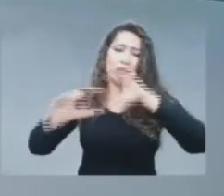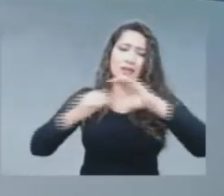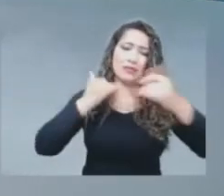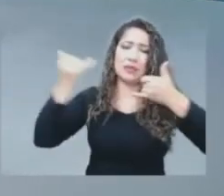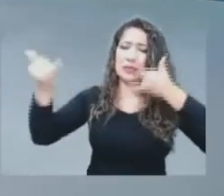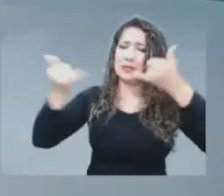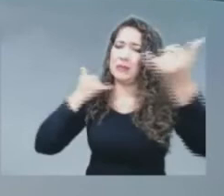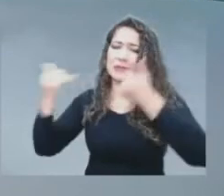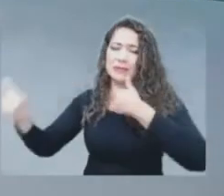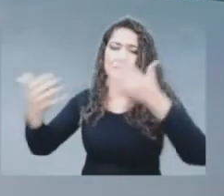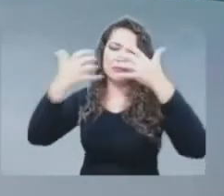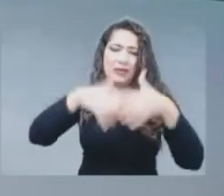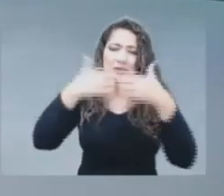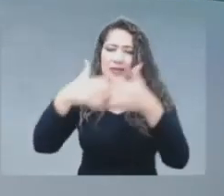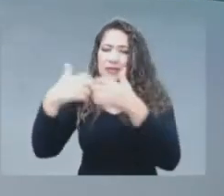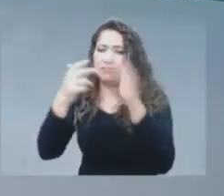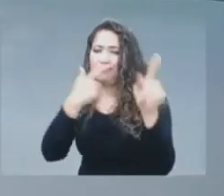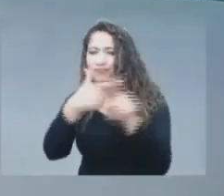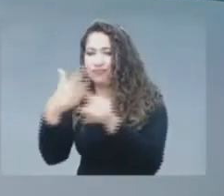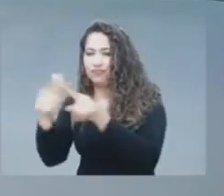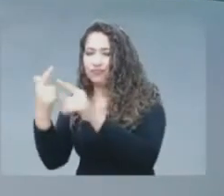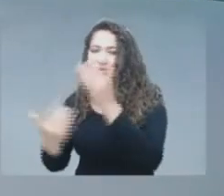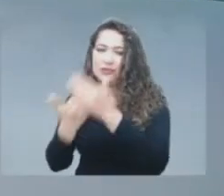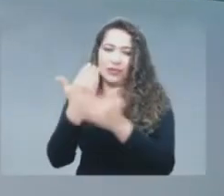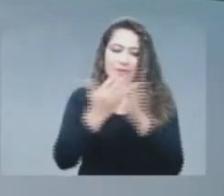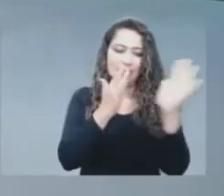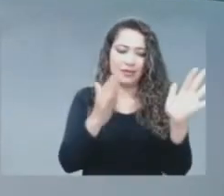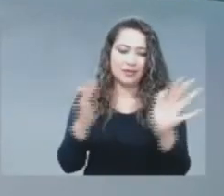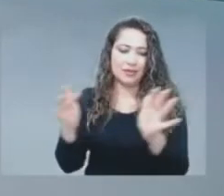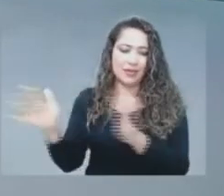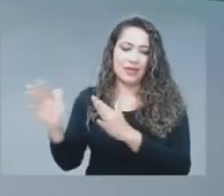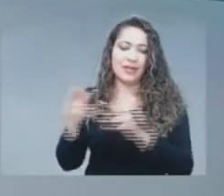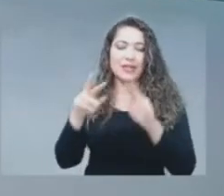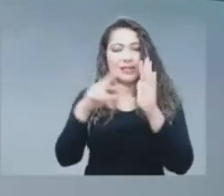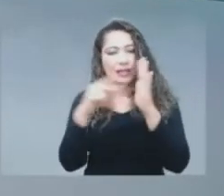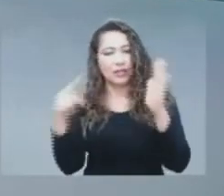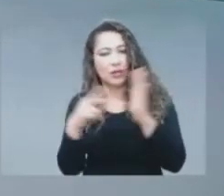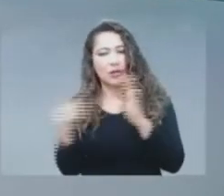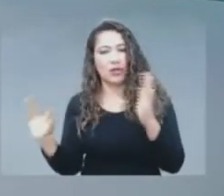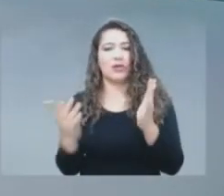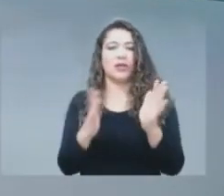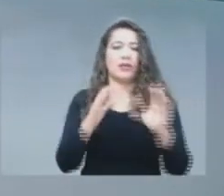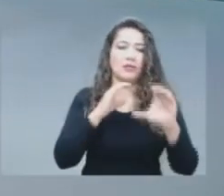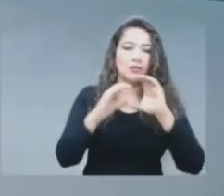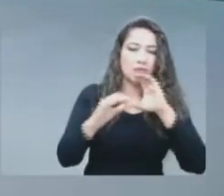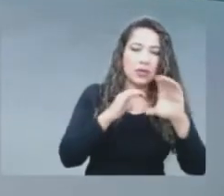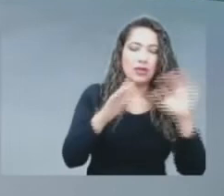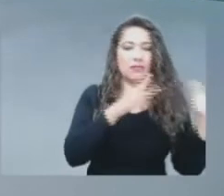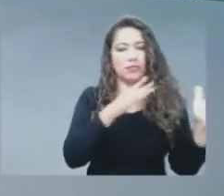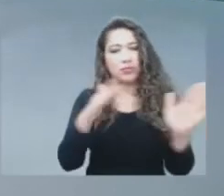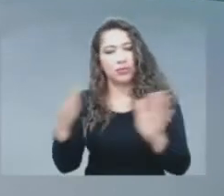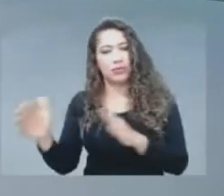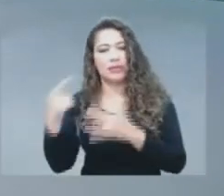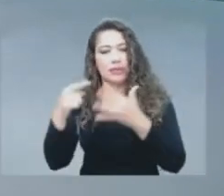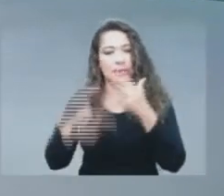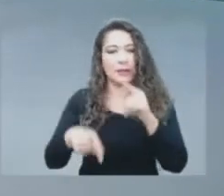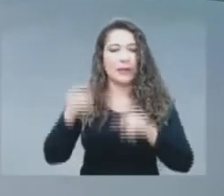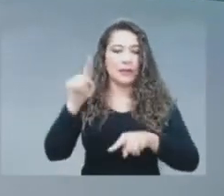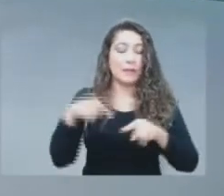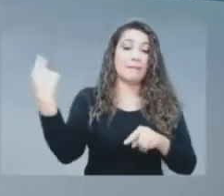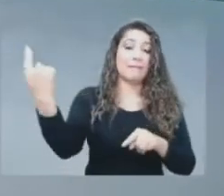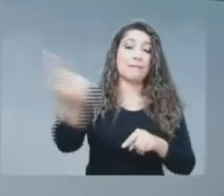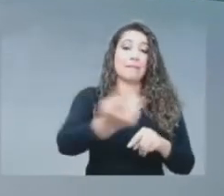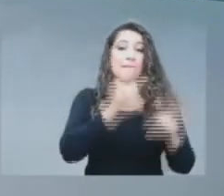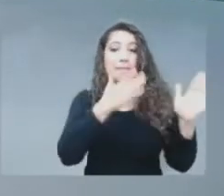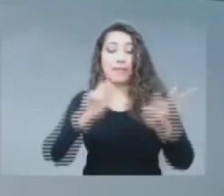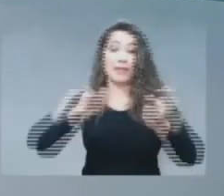is going to be an industry. So these new generations of technologies, of radio communications, are going to